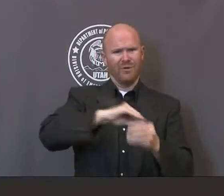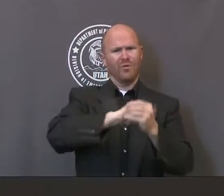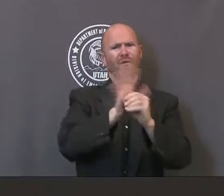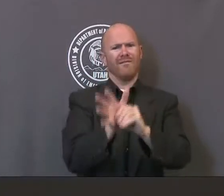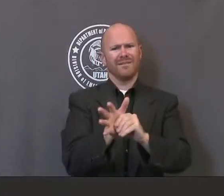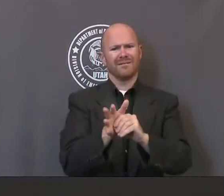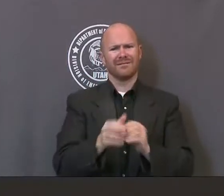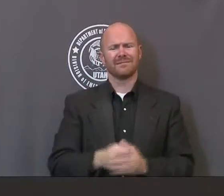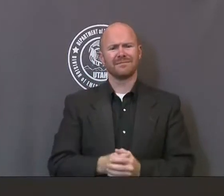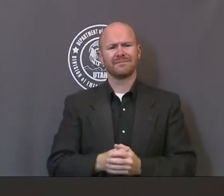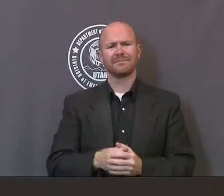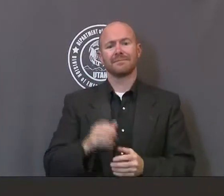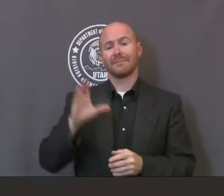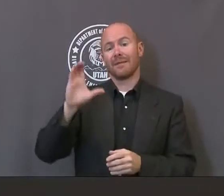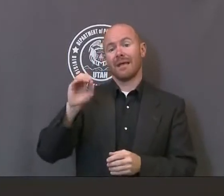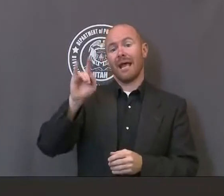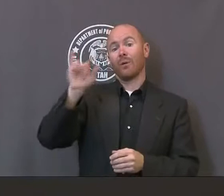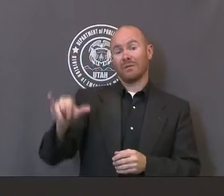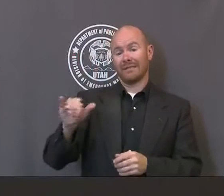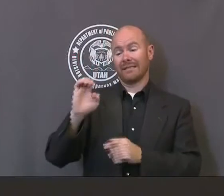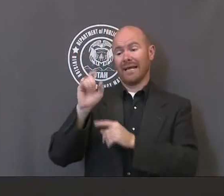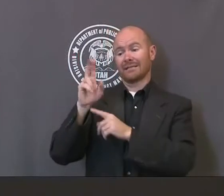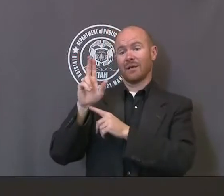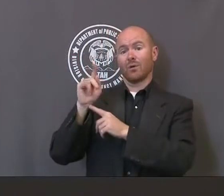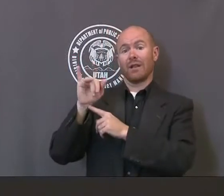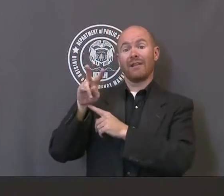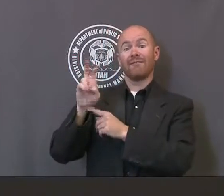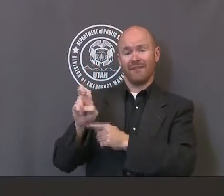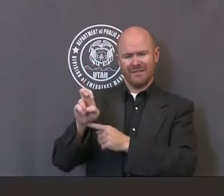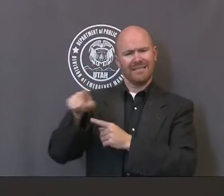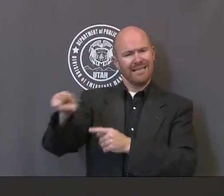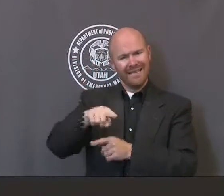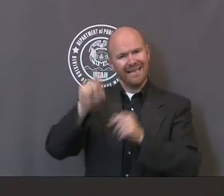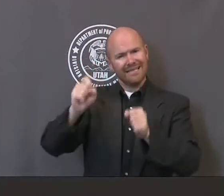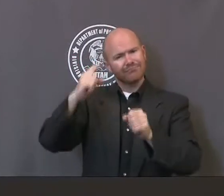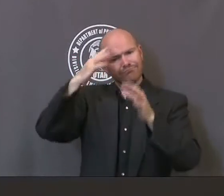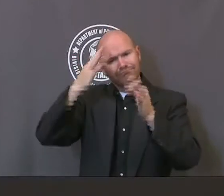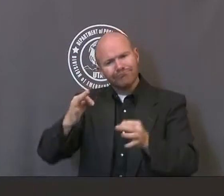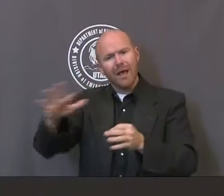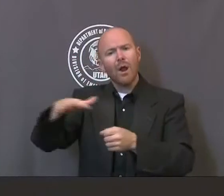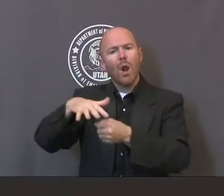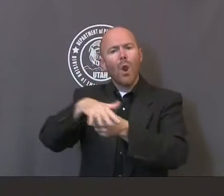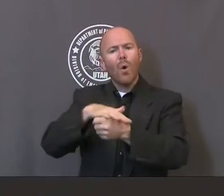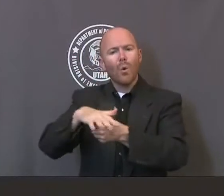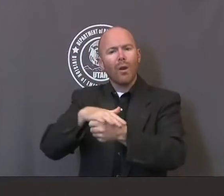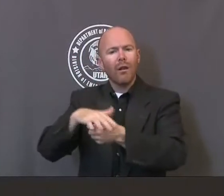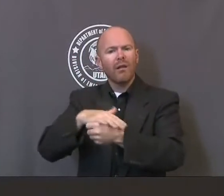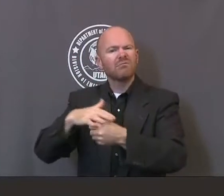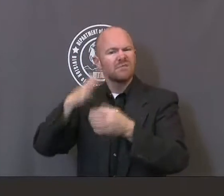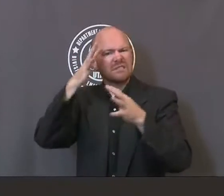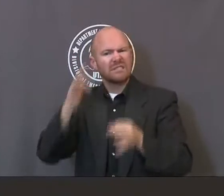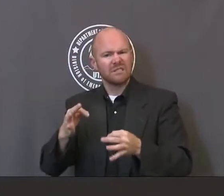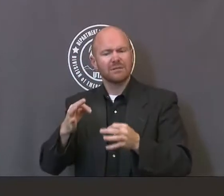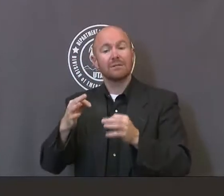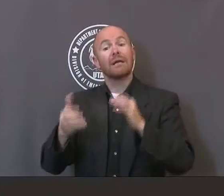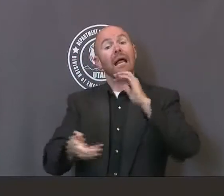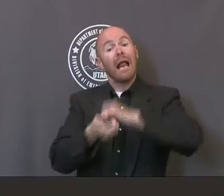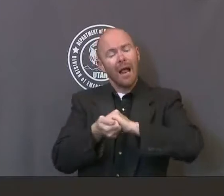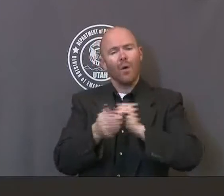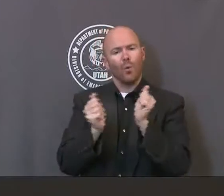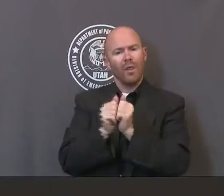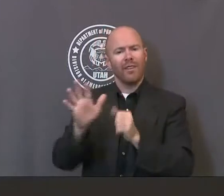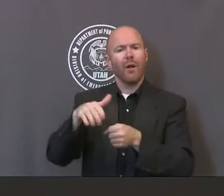county executives are empowered to require masks on their own with the consultation with the local health officers. So in addition to